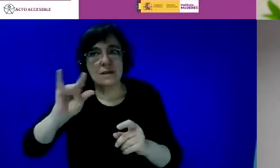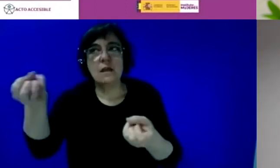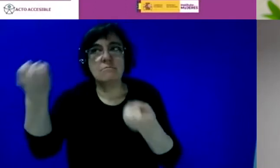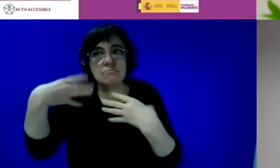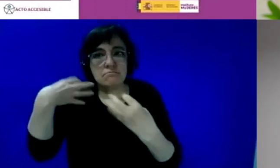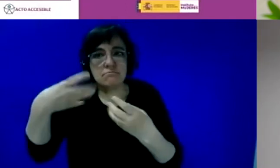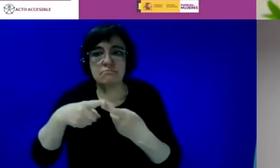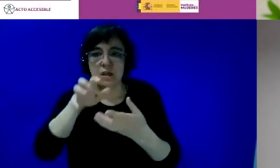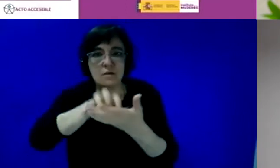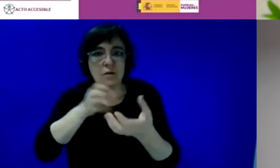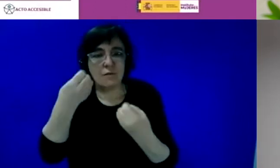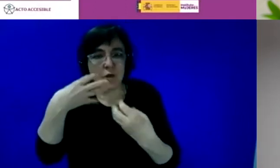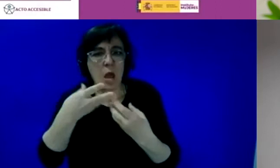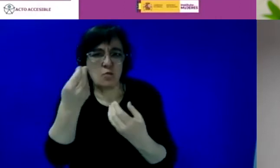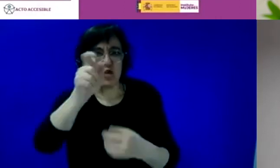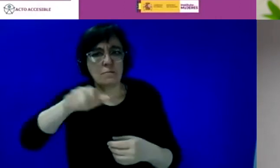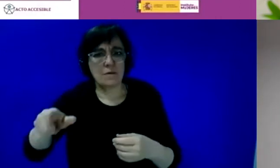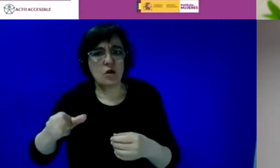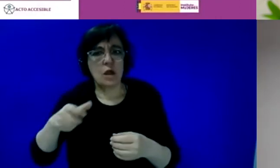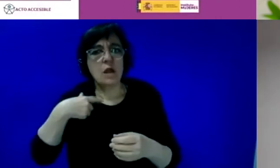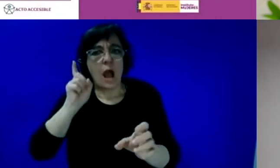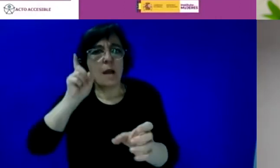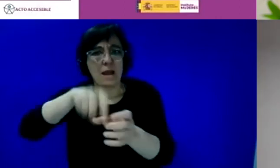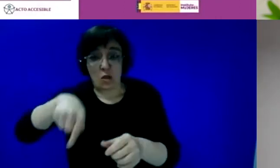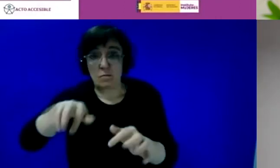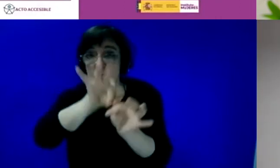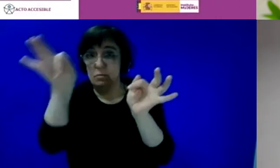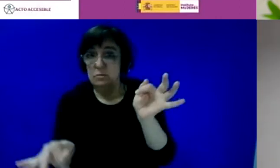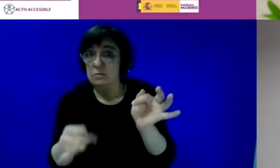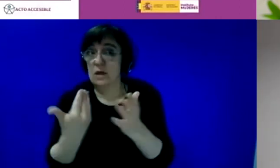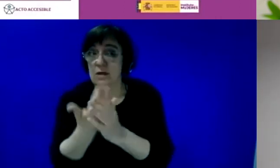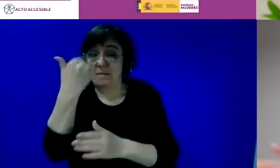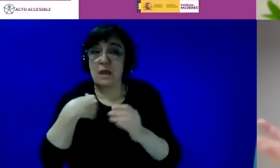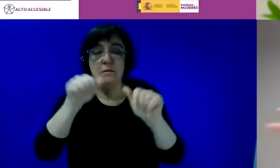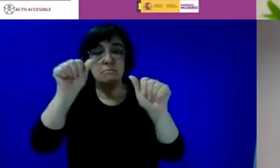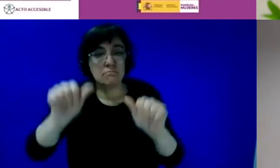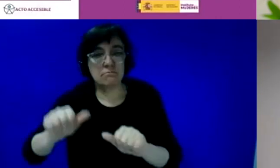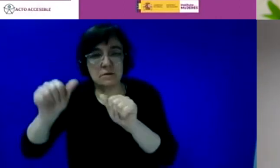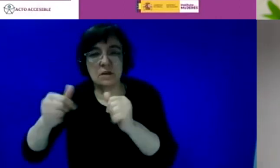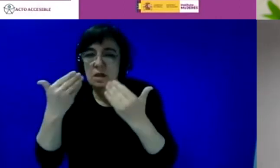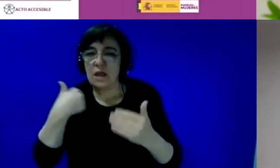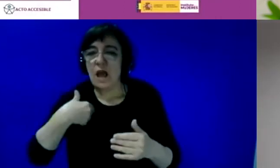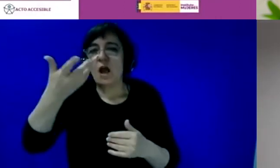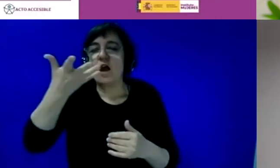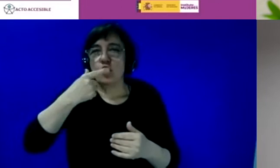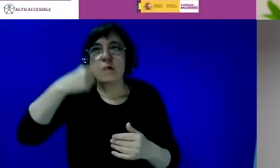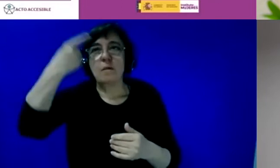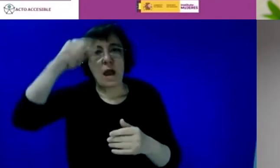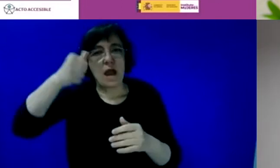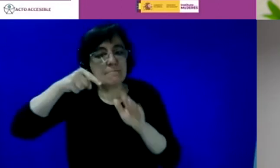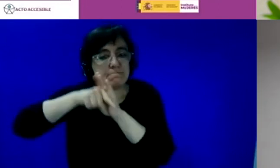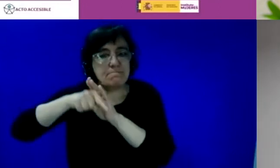really thank you for this, on the dire humanitarian needs in Ukraine and the situation of people as they